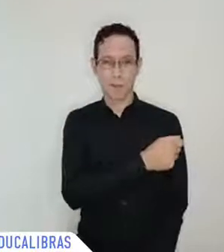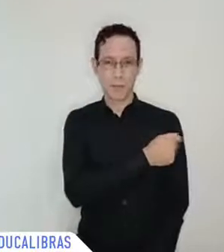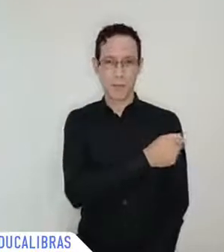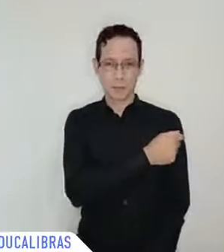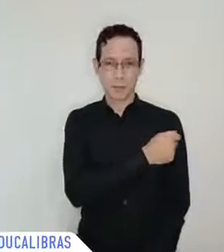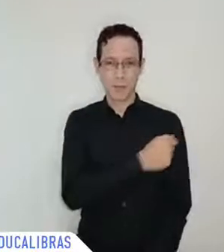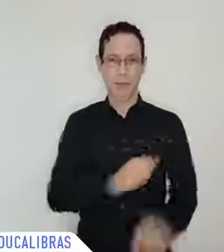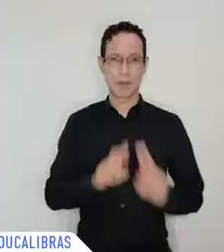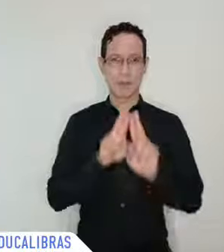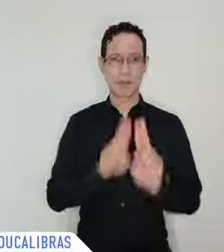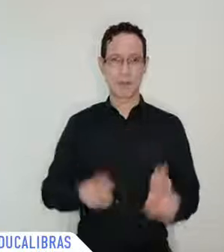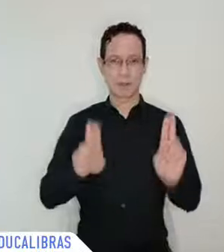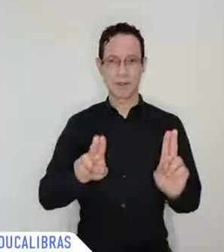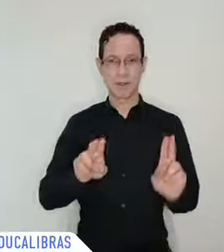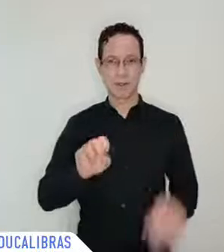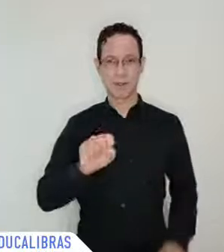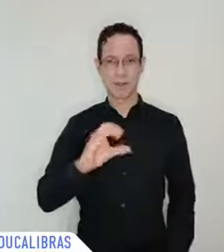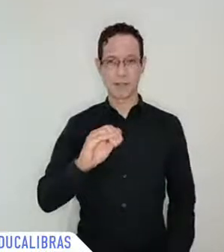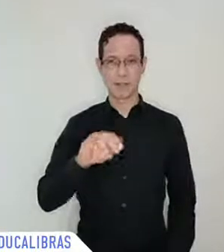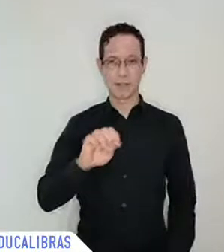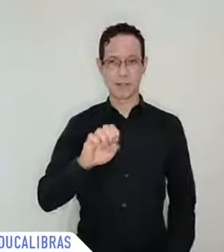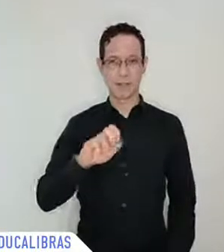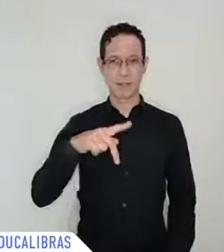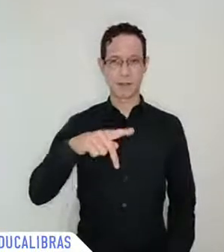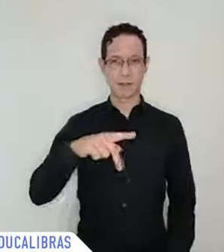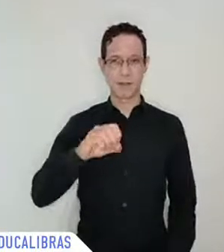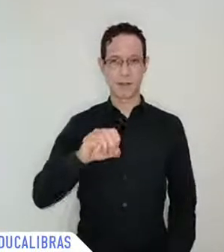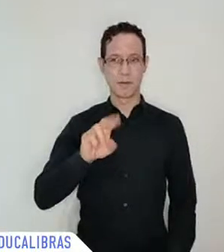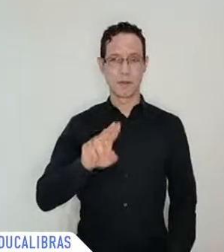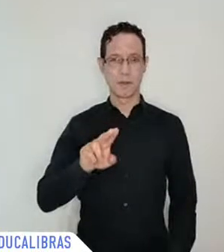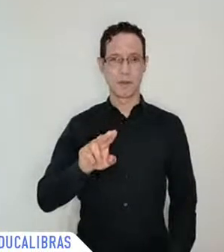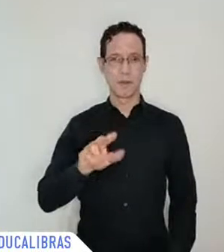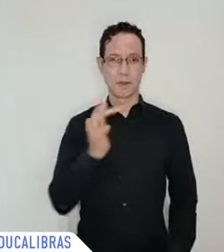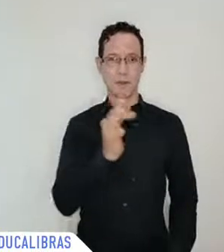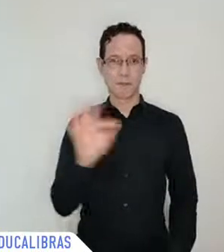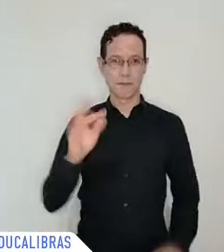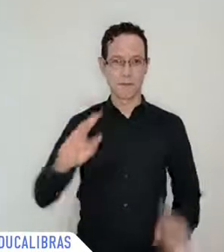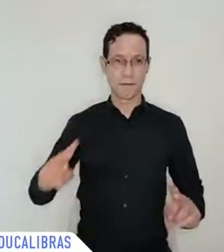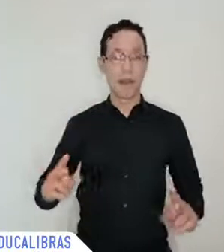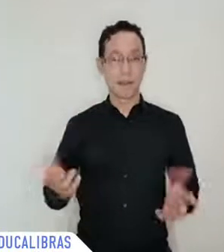a conference that has been organized by students of the Sciences Po